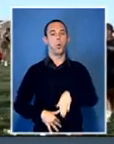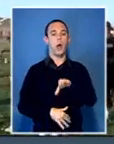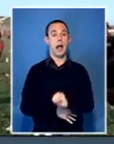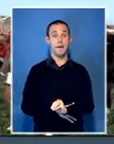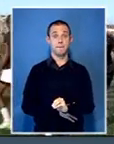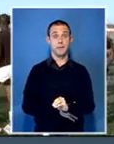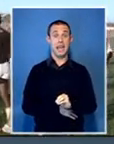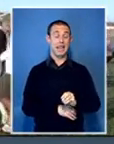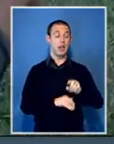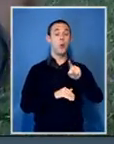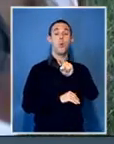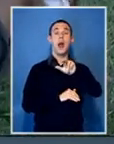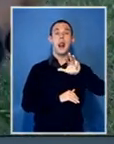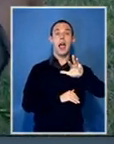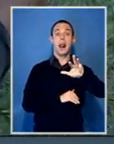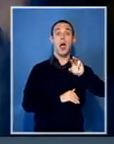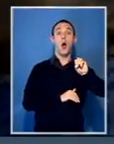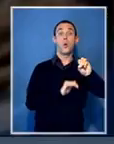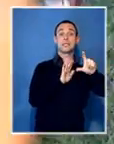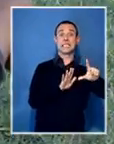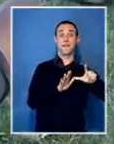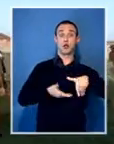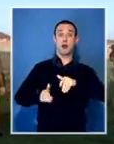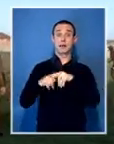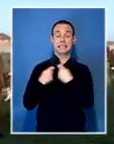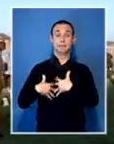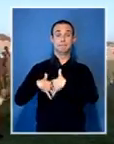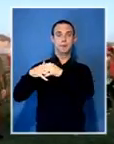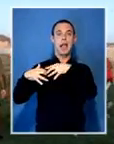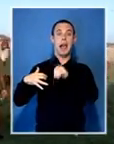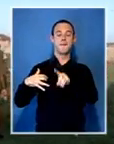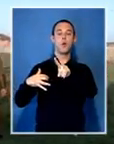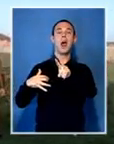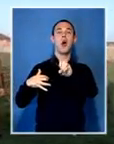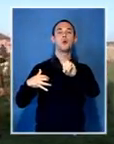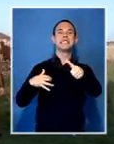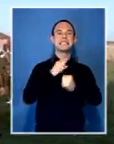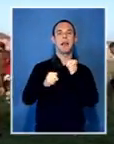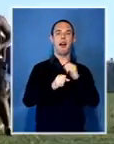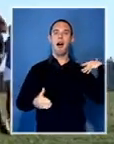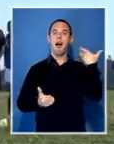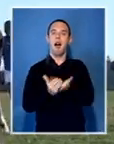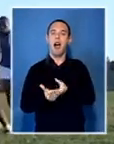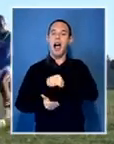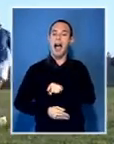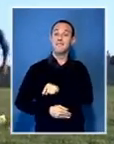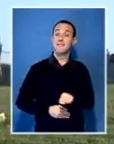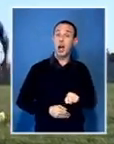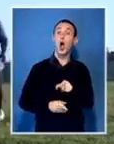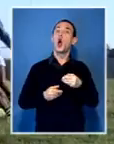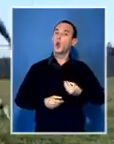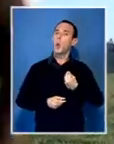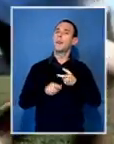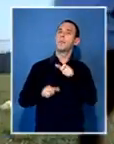since 1907, celebrating 106 years. The Spring Rose Rugby Club continues to keep young men off